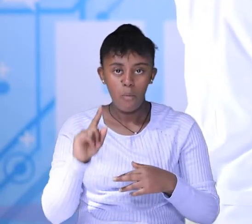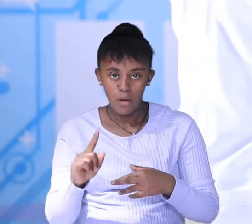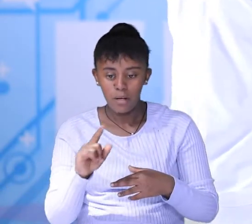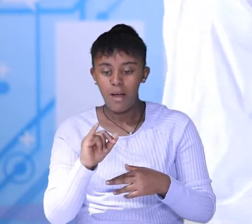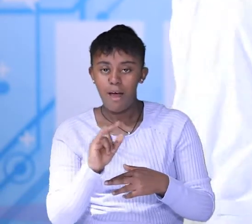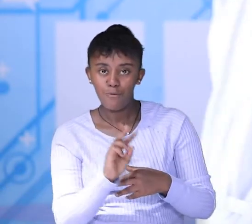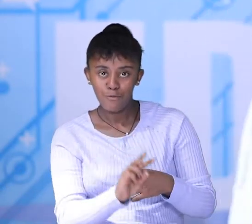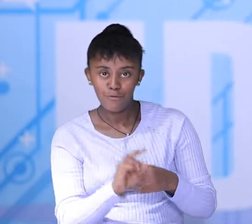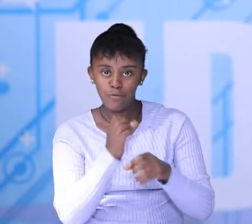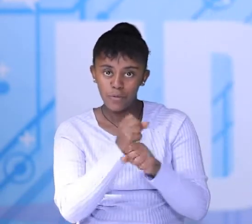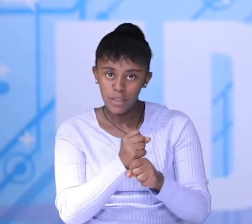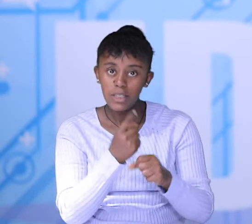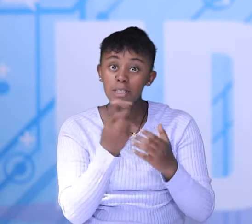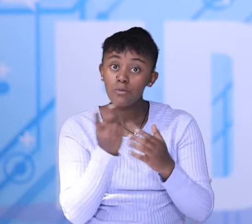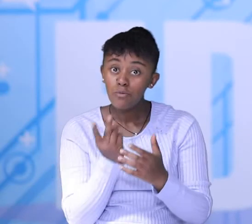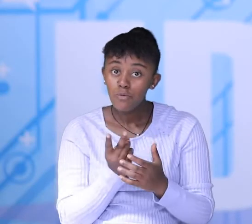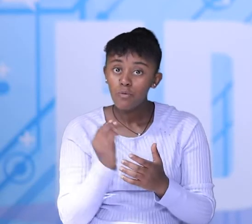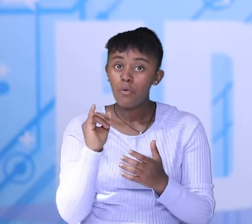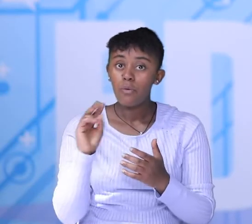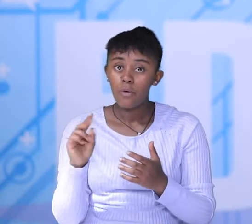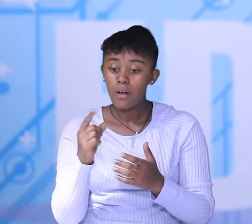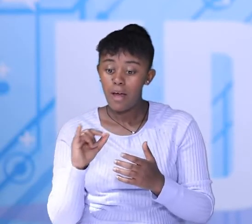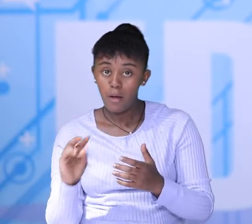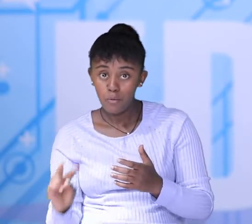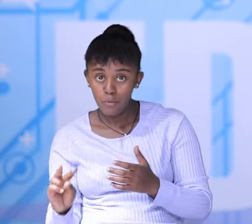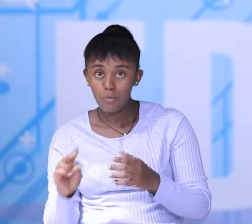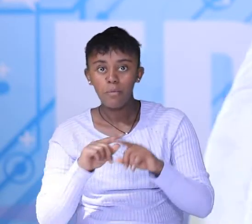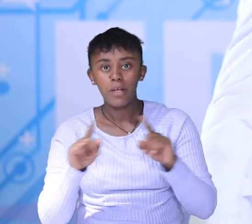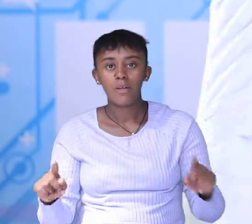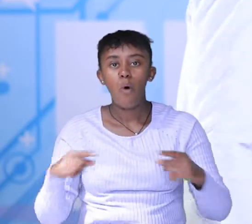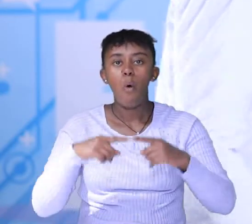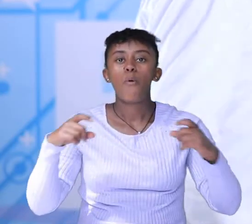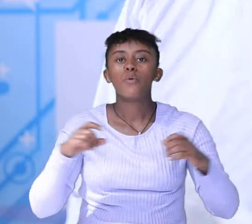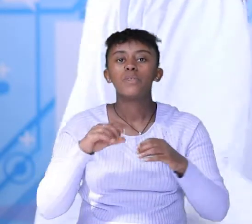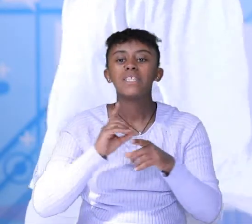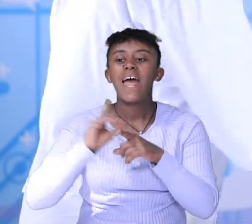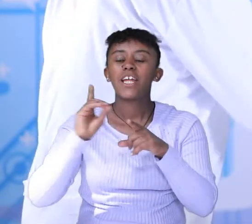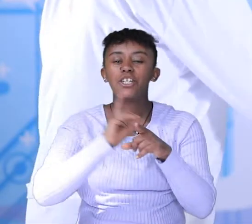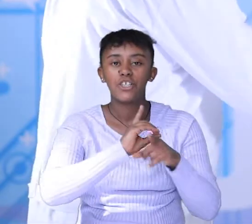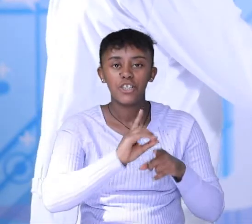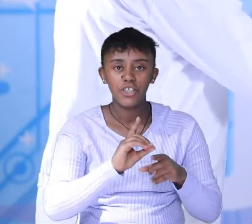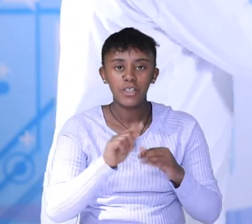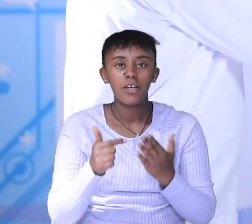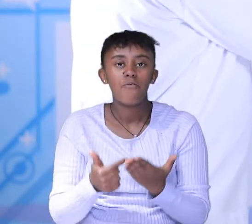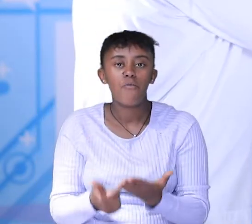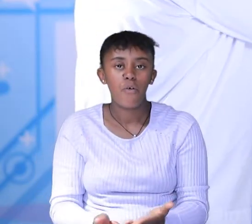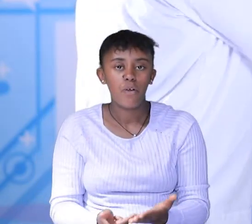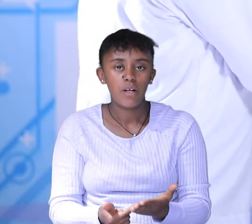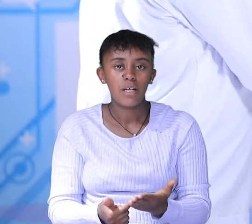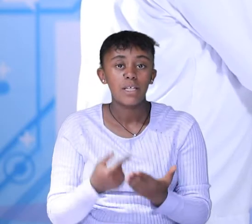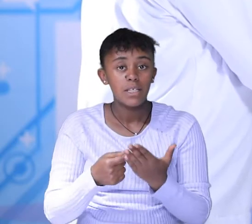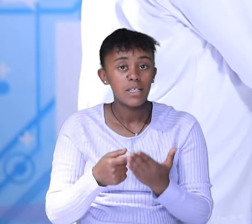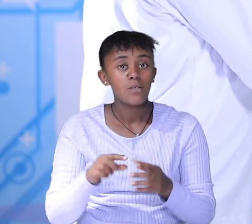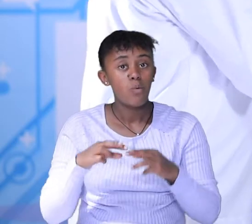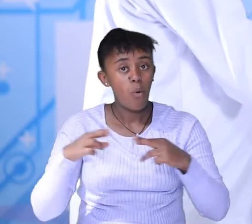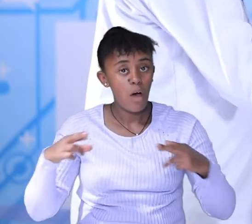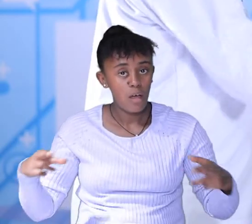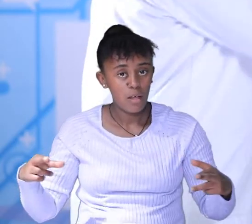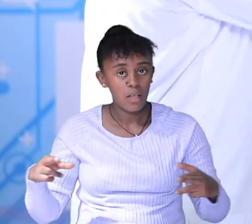his famous experiment, he uses a compass. Actually, compass deflects whenever there is a magnetic field brought nearer to